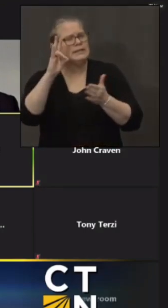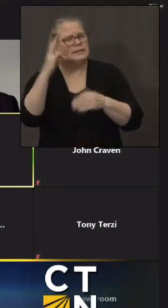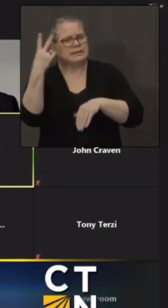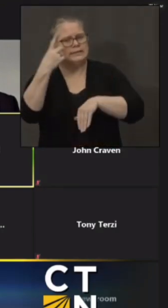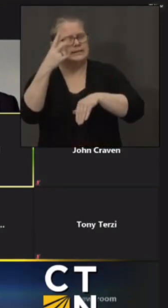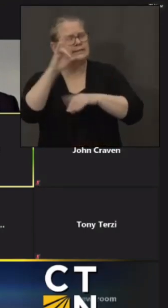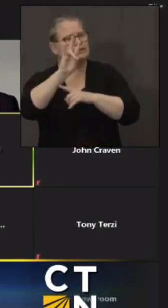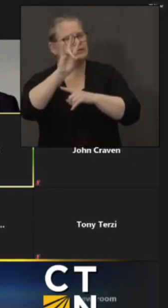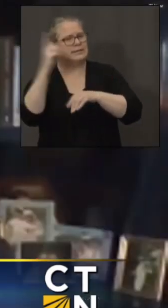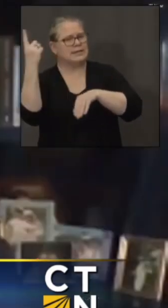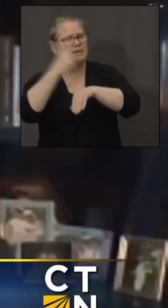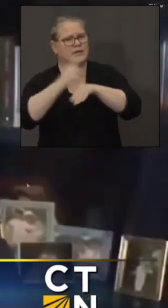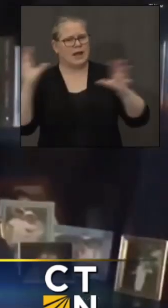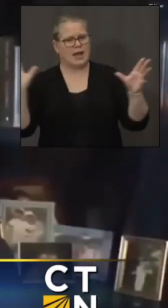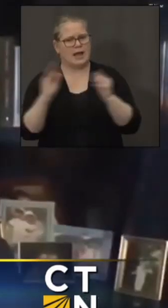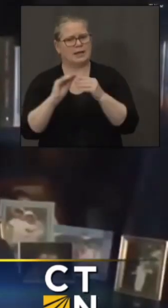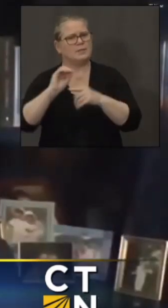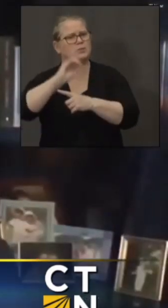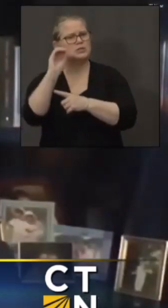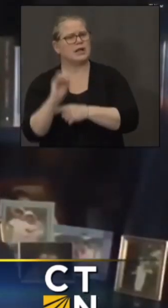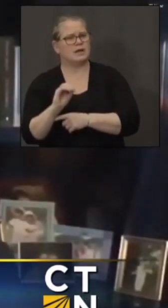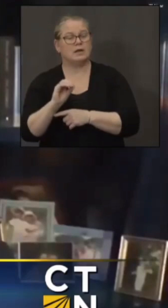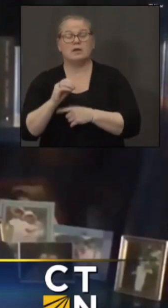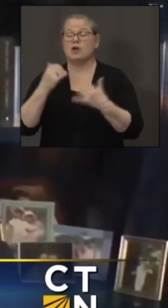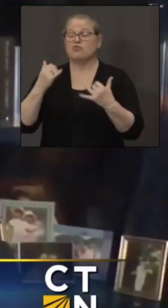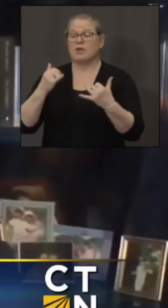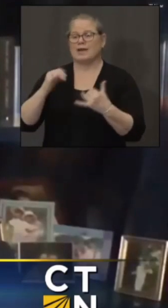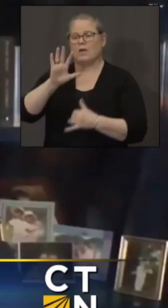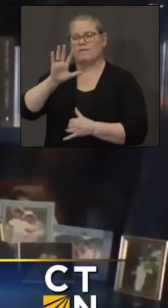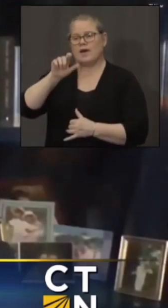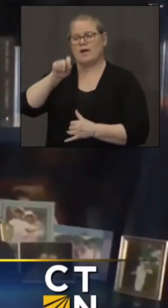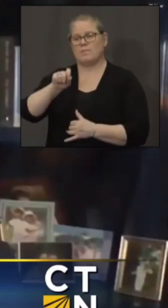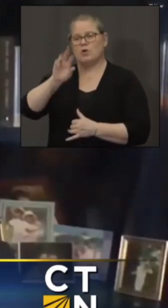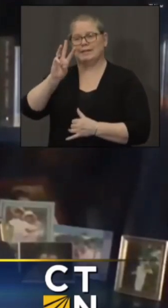for percentage infection rate? Is that about what, 5.6%? 5.5.